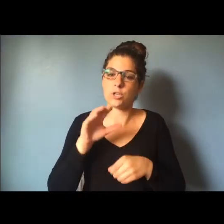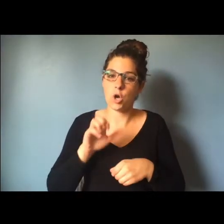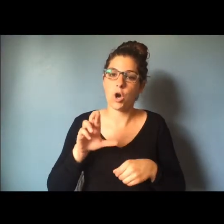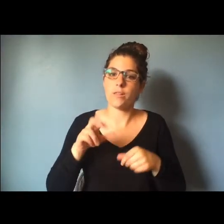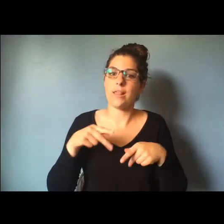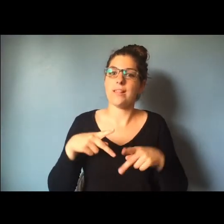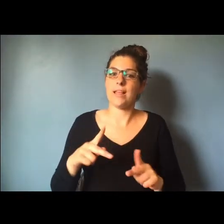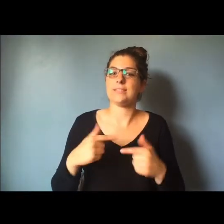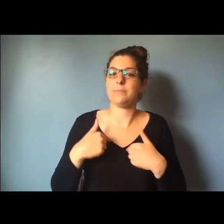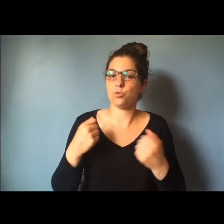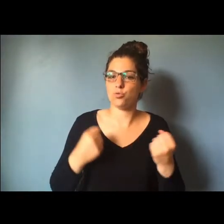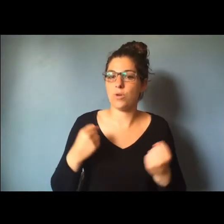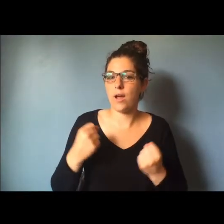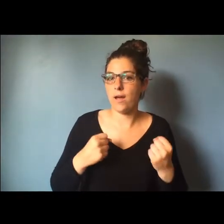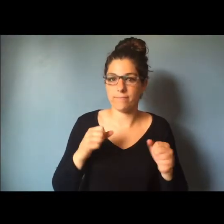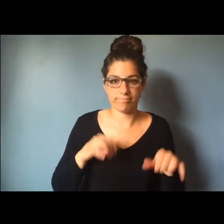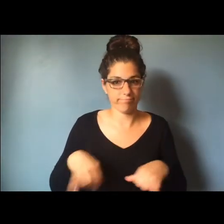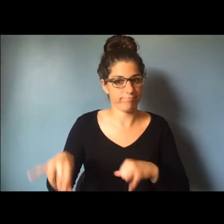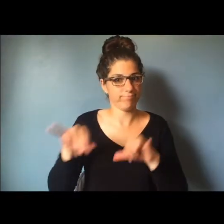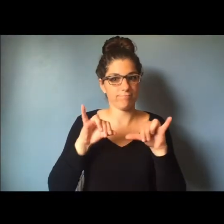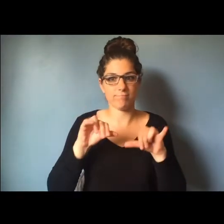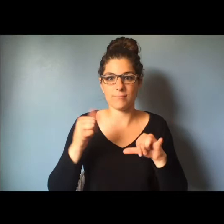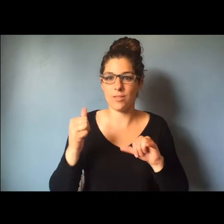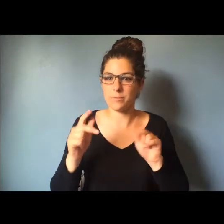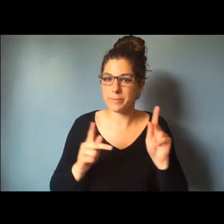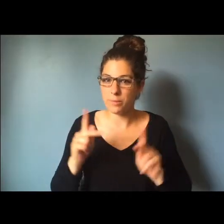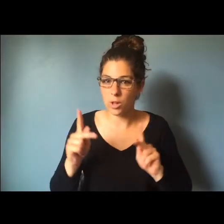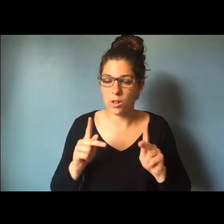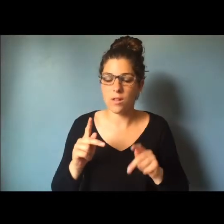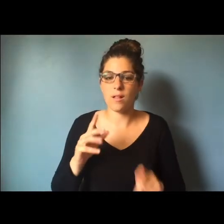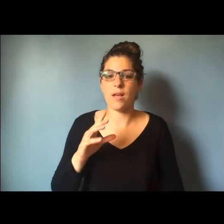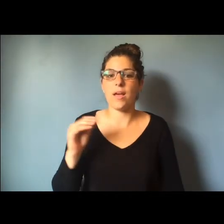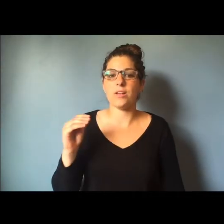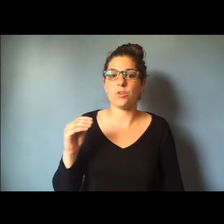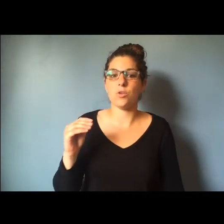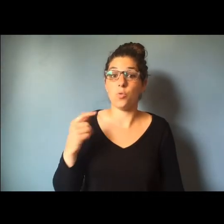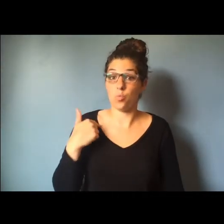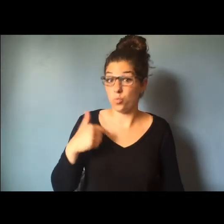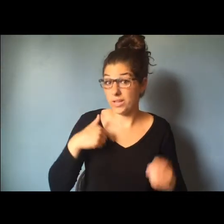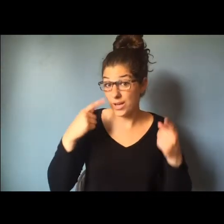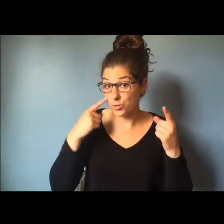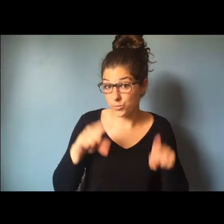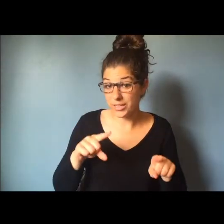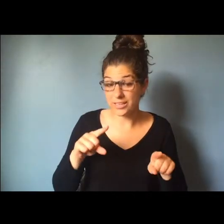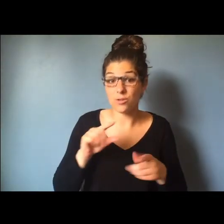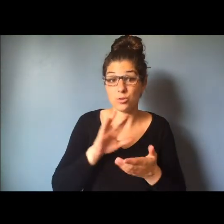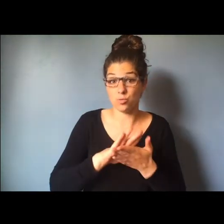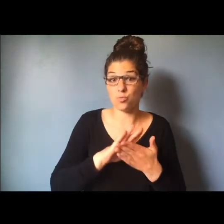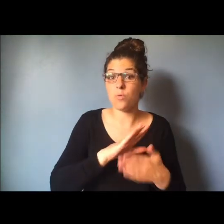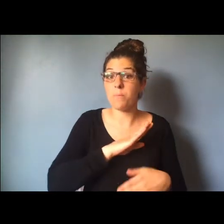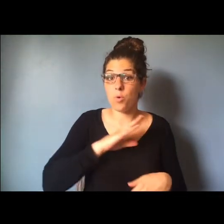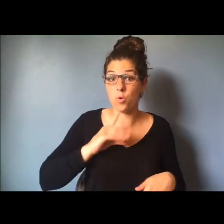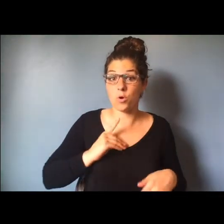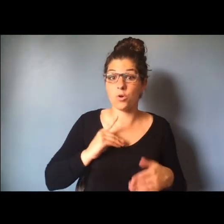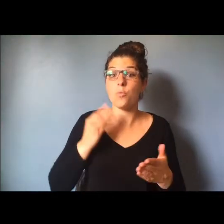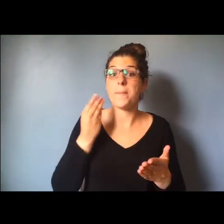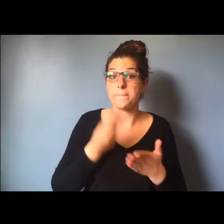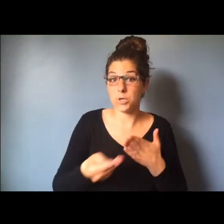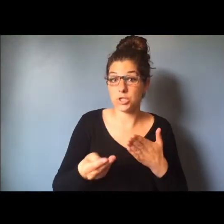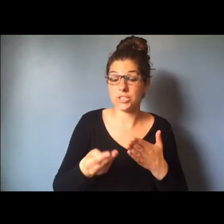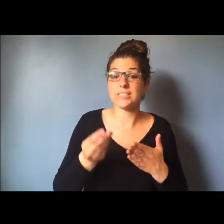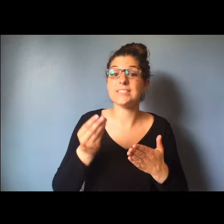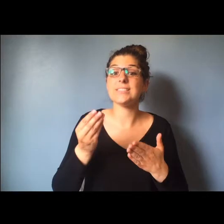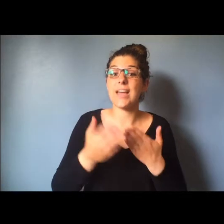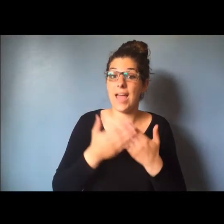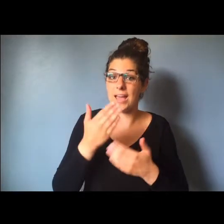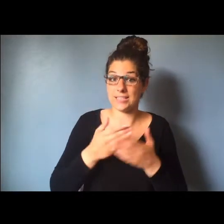allow me to drive just like everyone else. And we came to an agreement that the school board would purchase hand controls